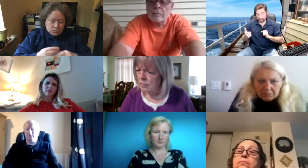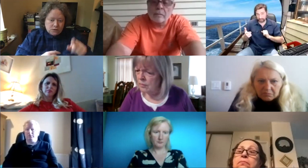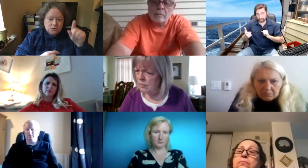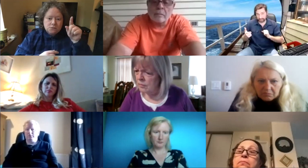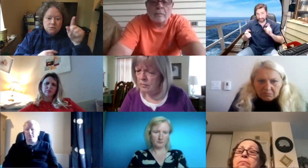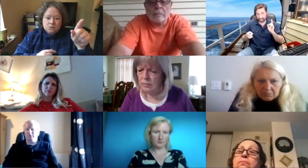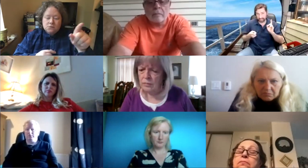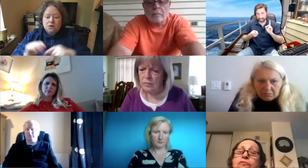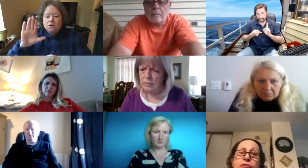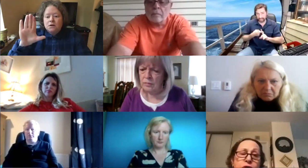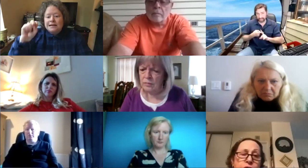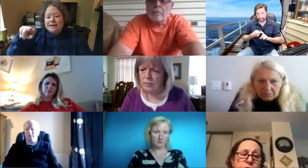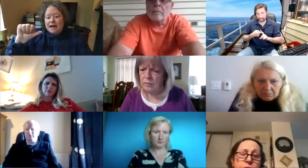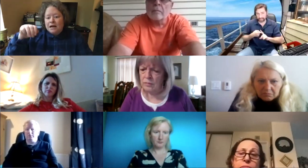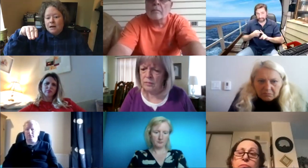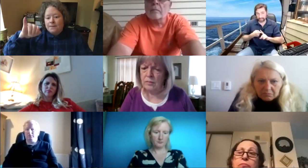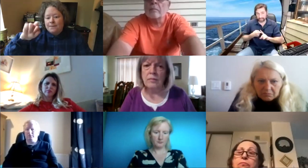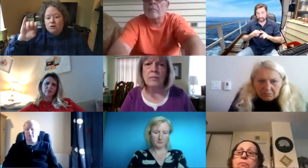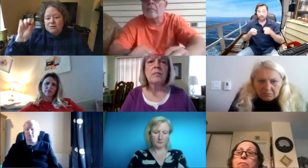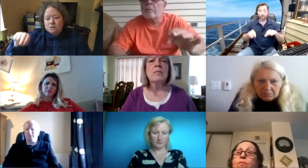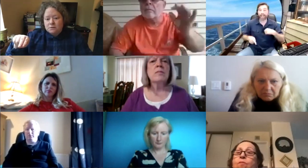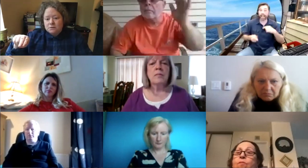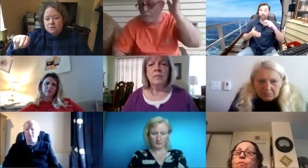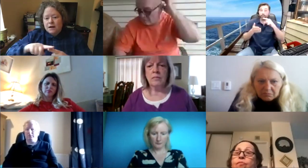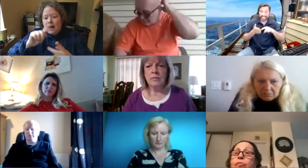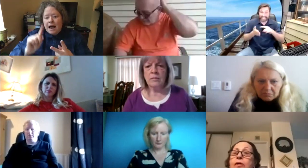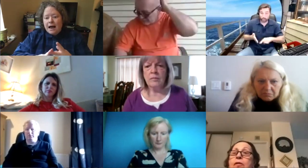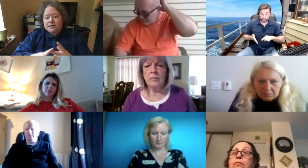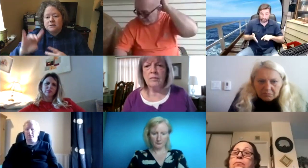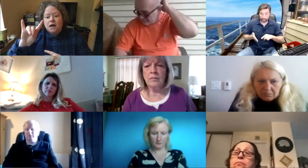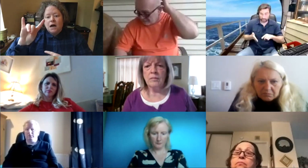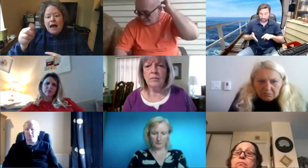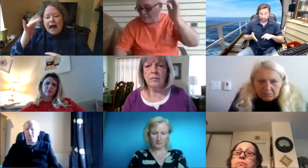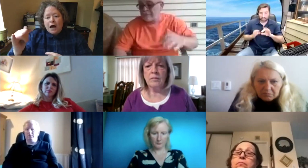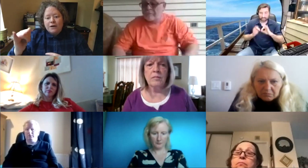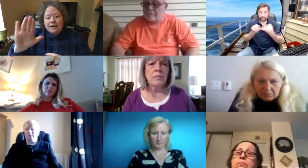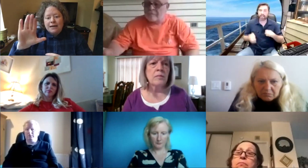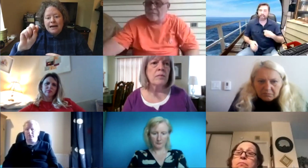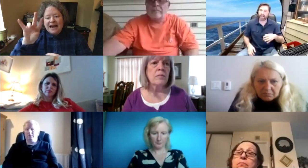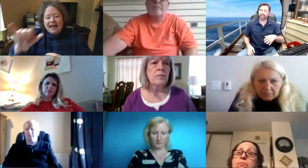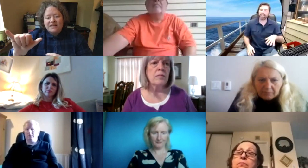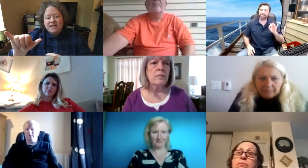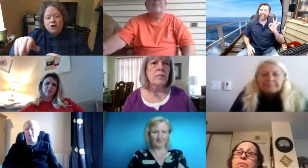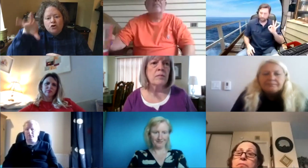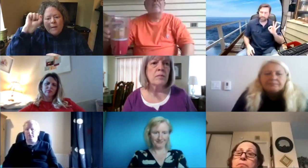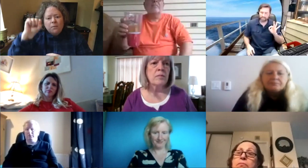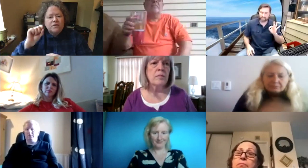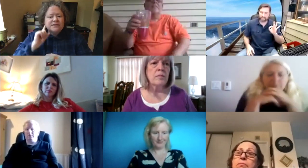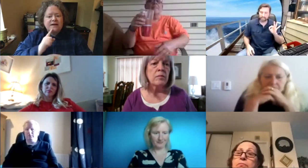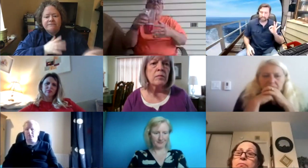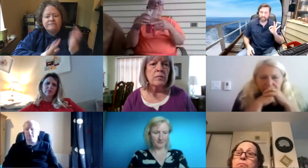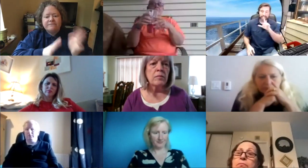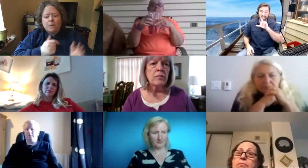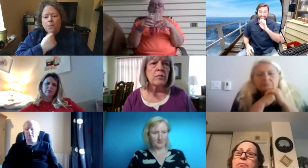And when I researched this, I found that Lena and